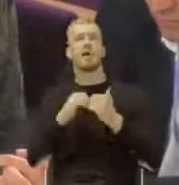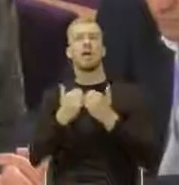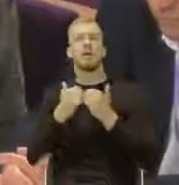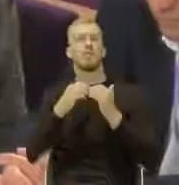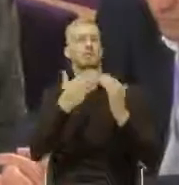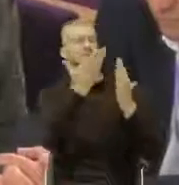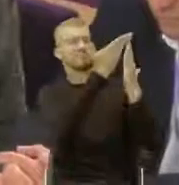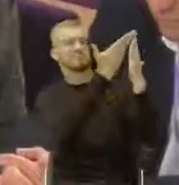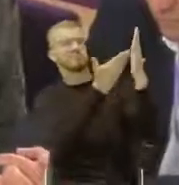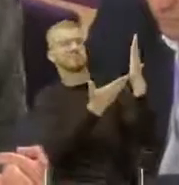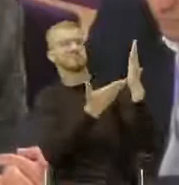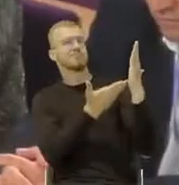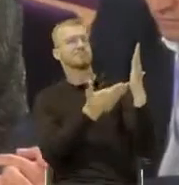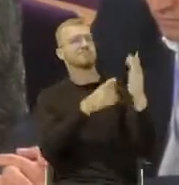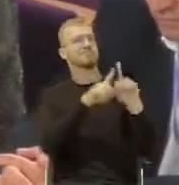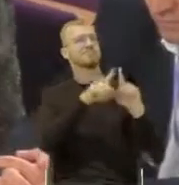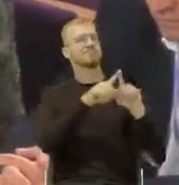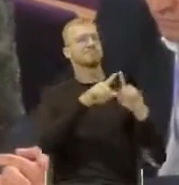to crisis.